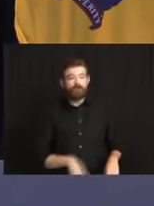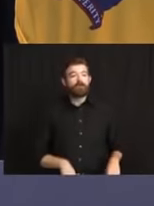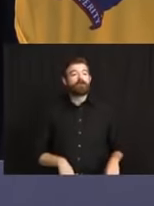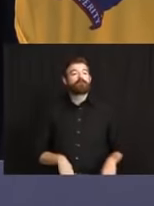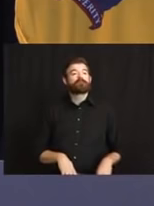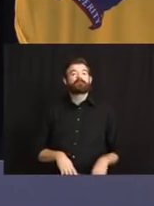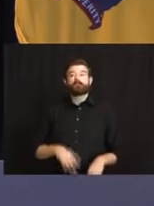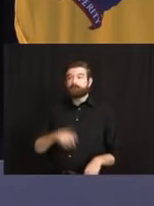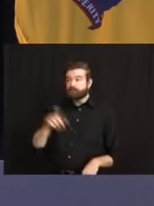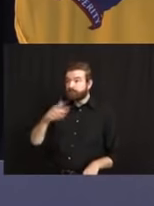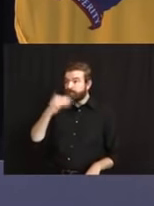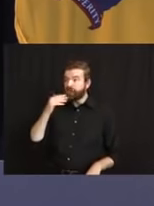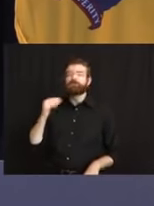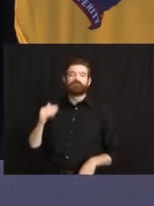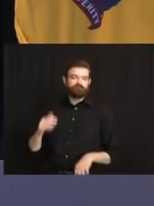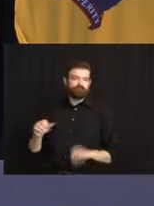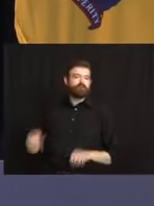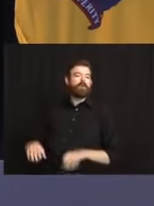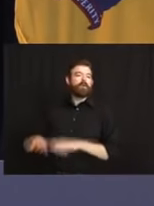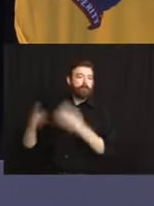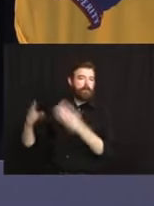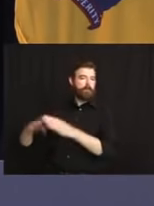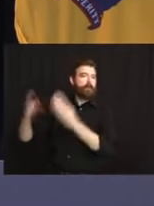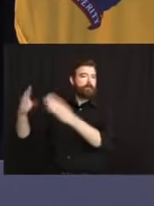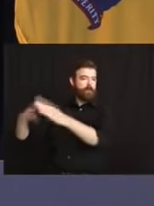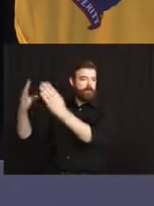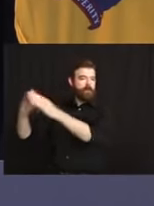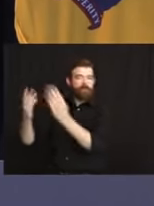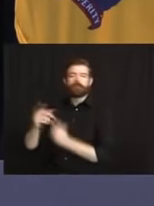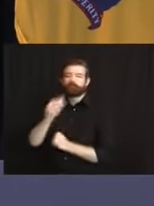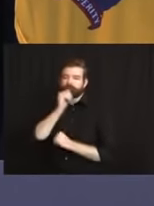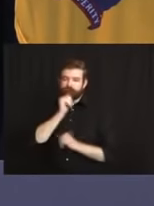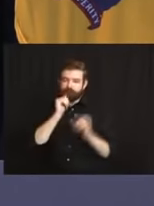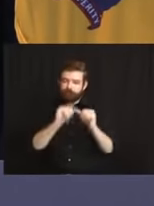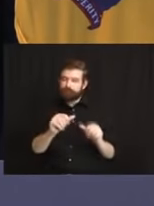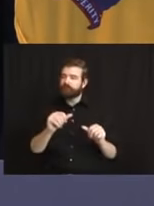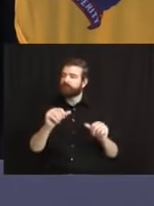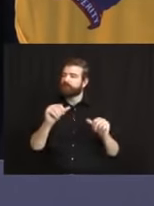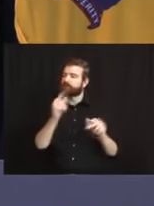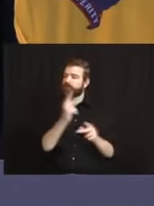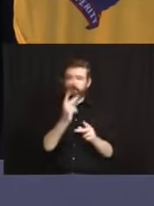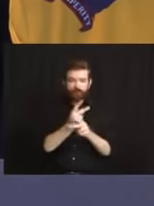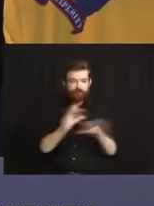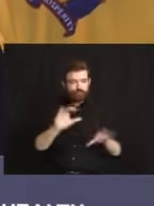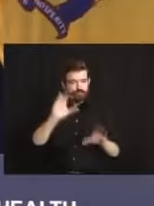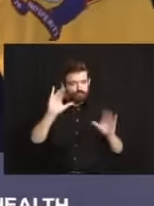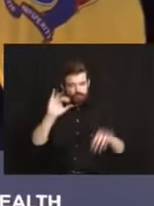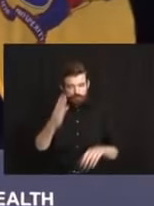there, folks. Keep doing the great job you've been doing. And God bless you all.